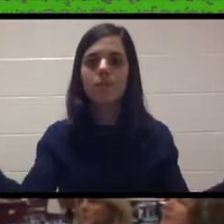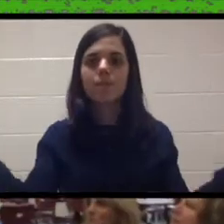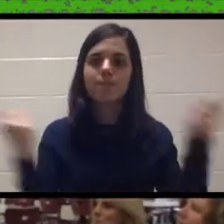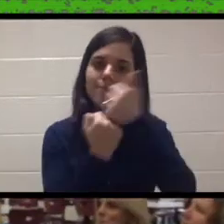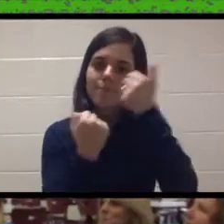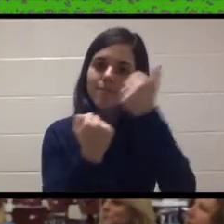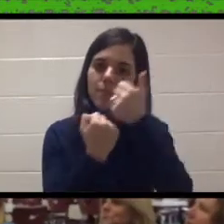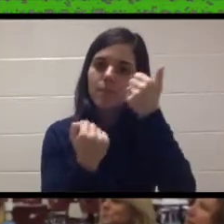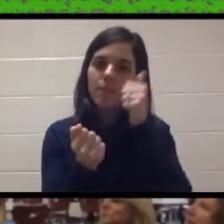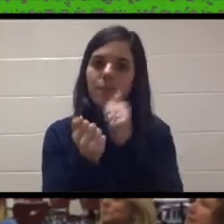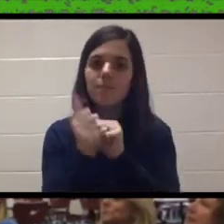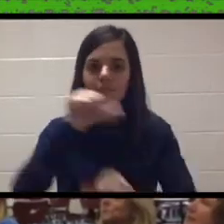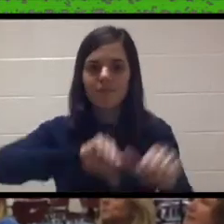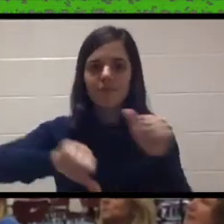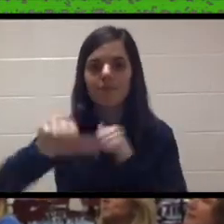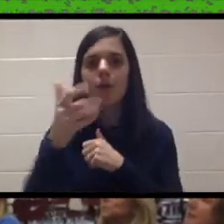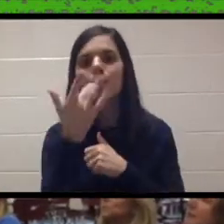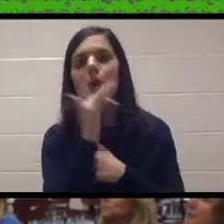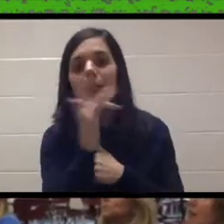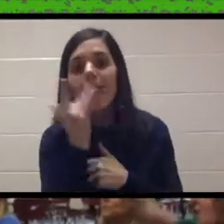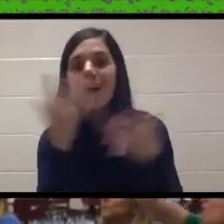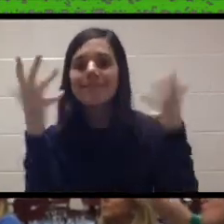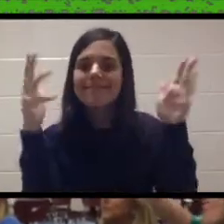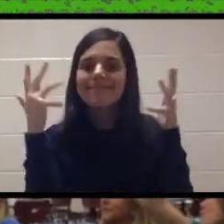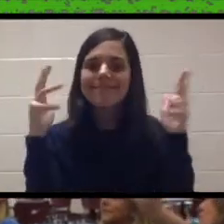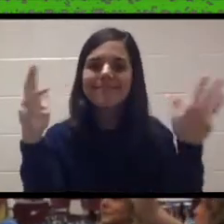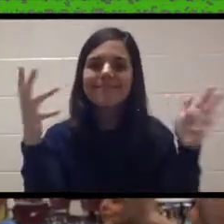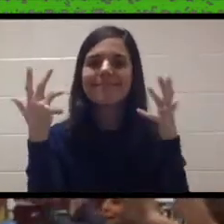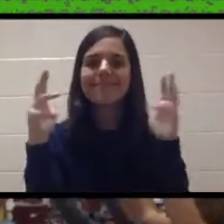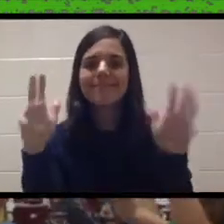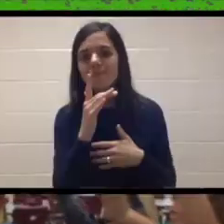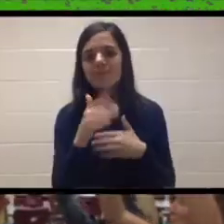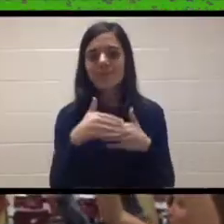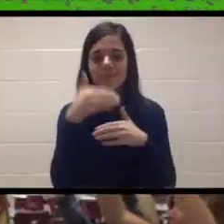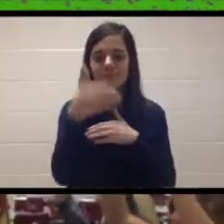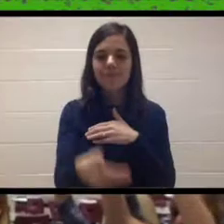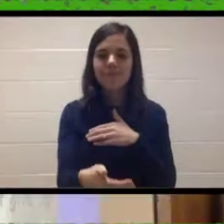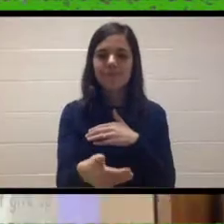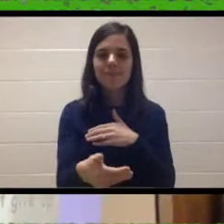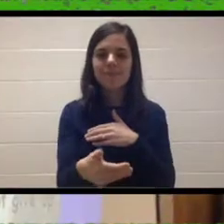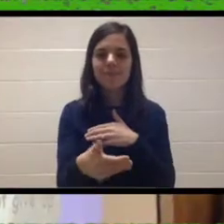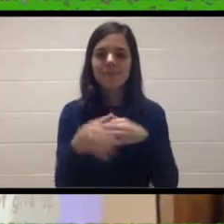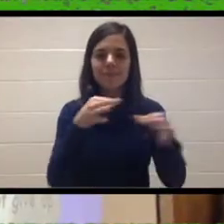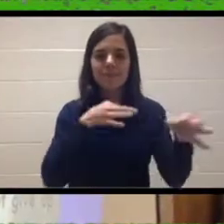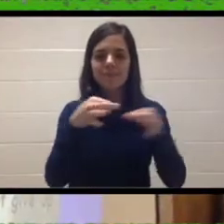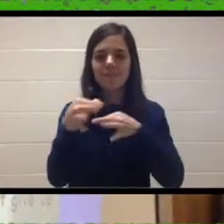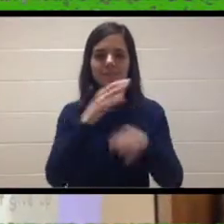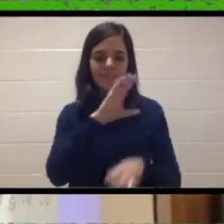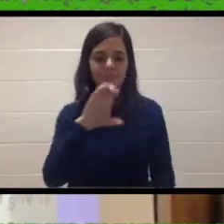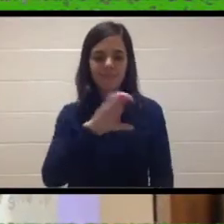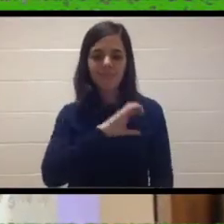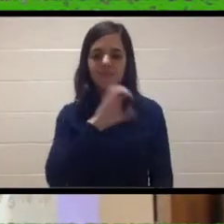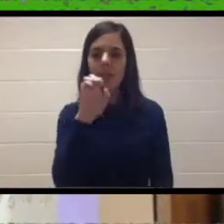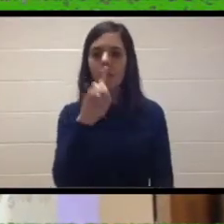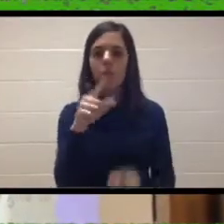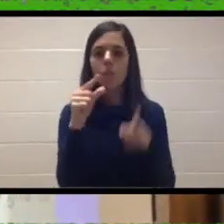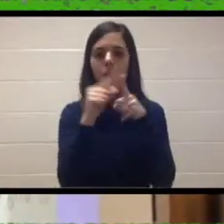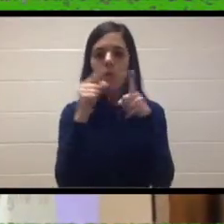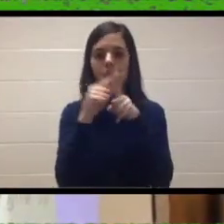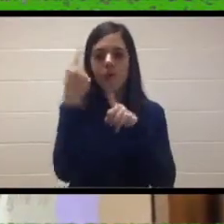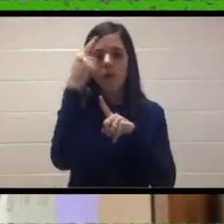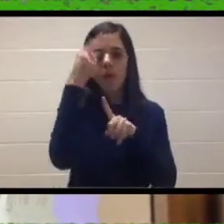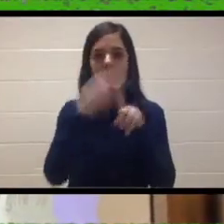and we share the news with everyone. We support each other by cheering or wishing our teams luck. Next we talk about our character